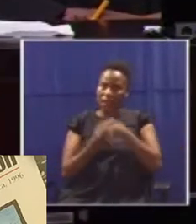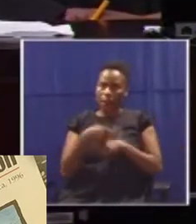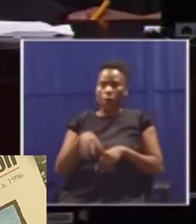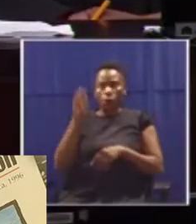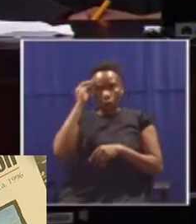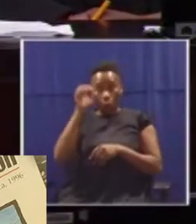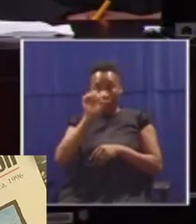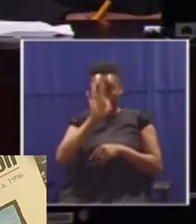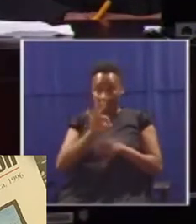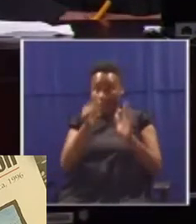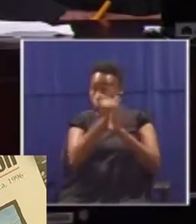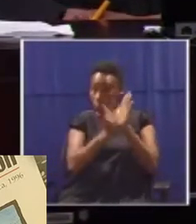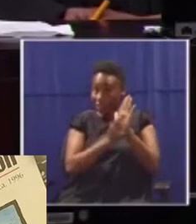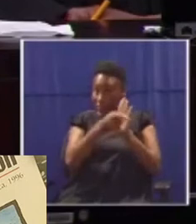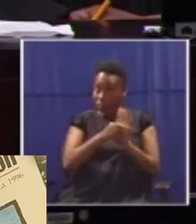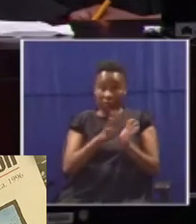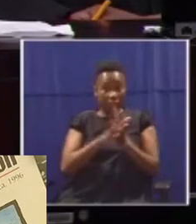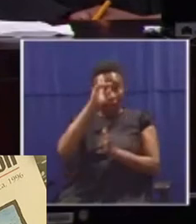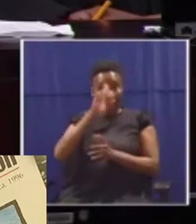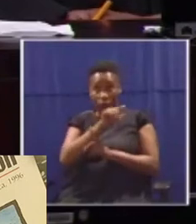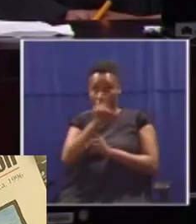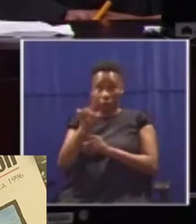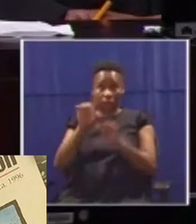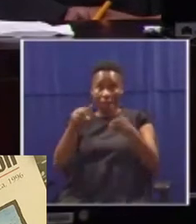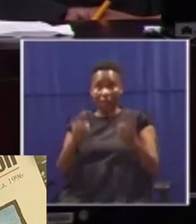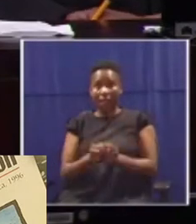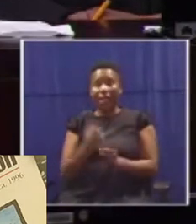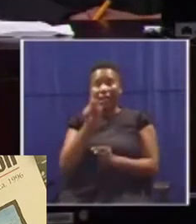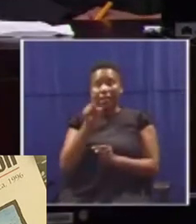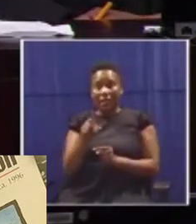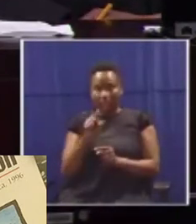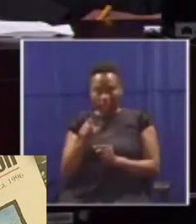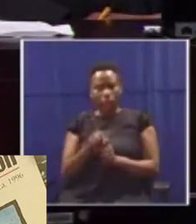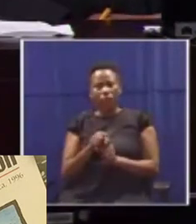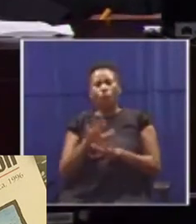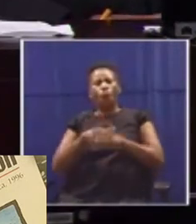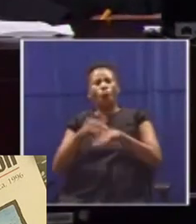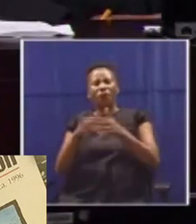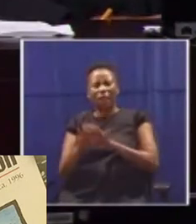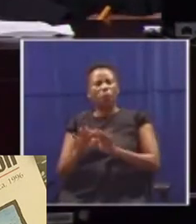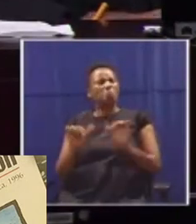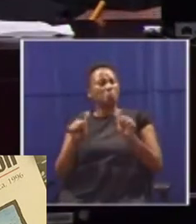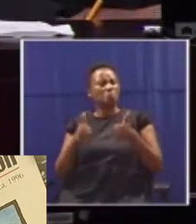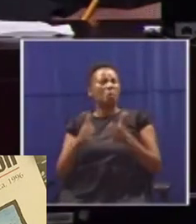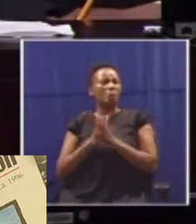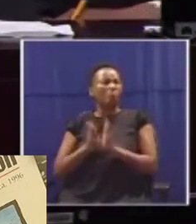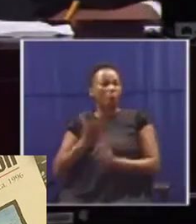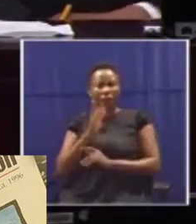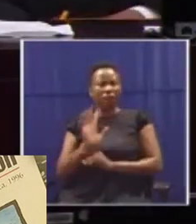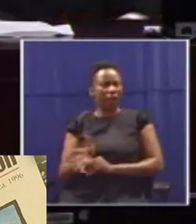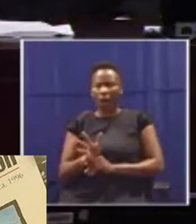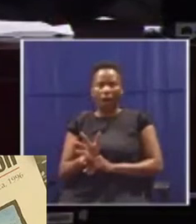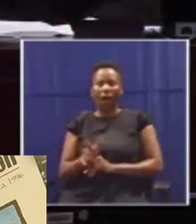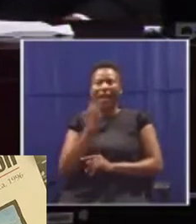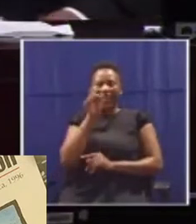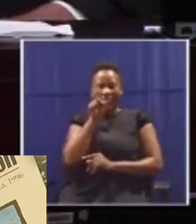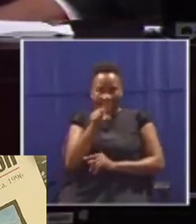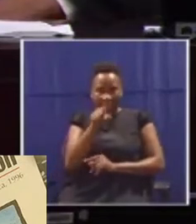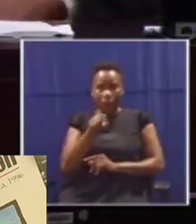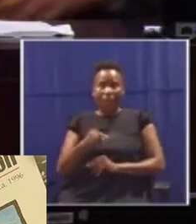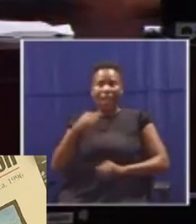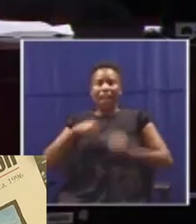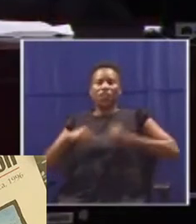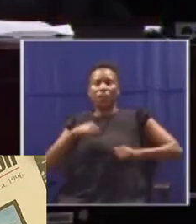three laws were lawmakers. This was more than just good intention. This was action yet 10